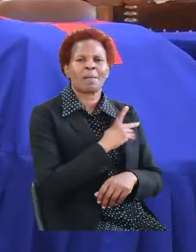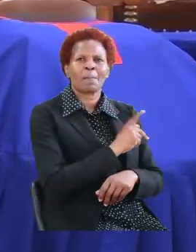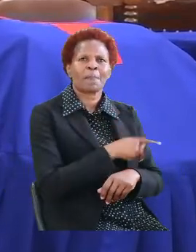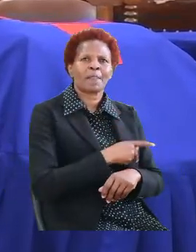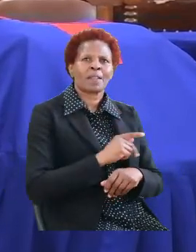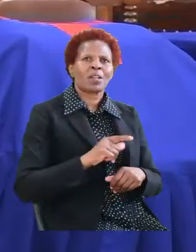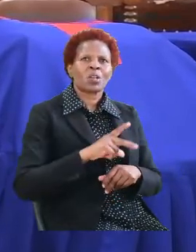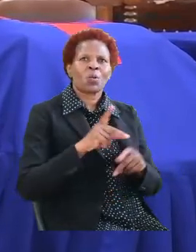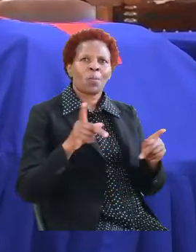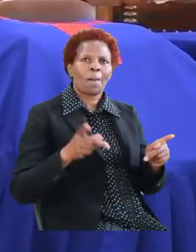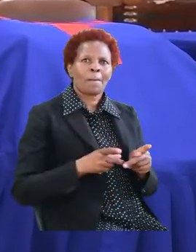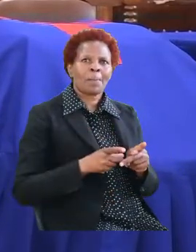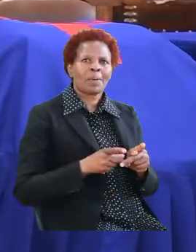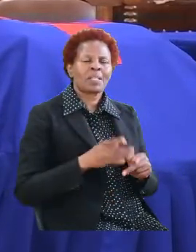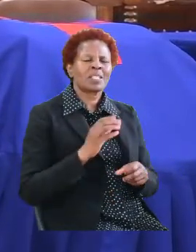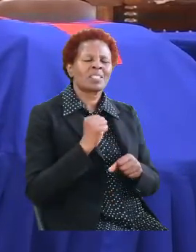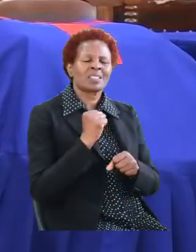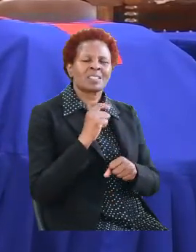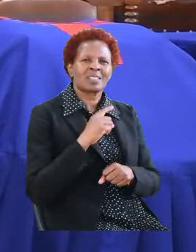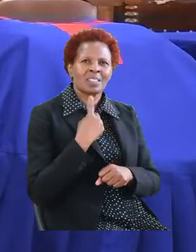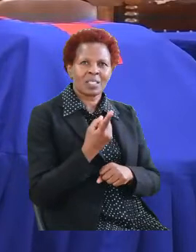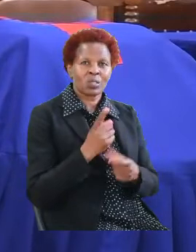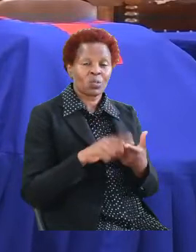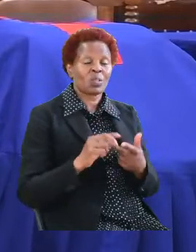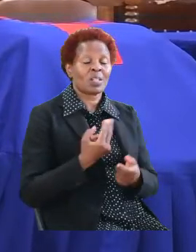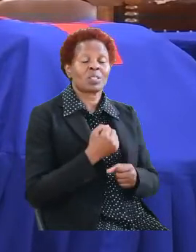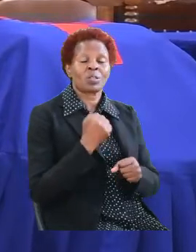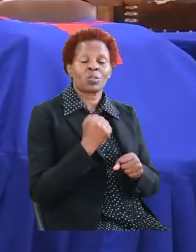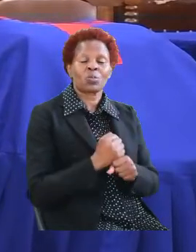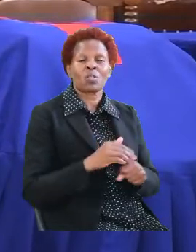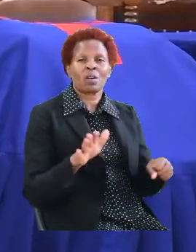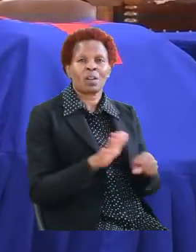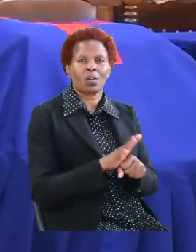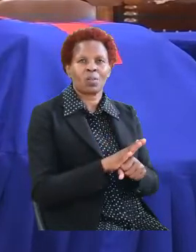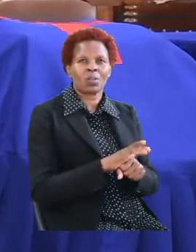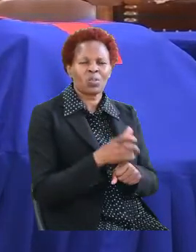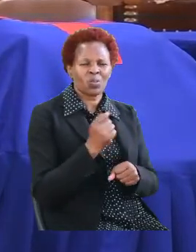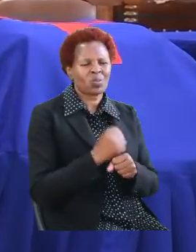has commanded us to do a lot of things. You know, are you doing them?